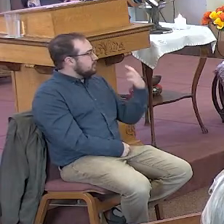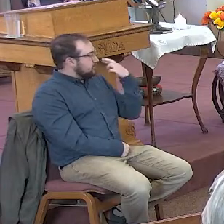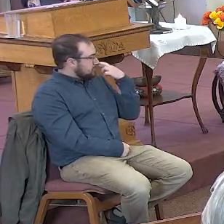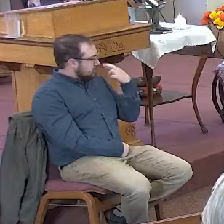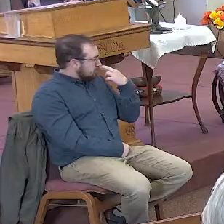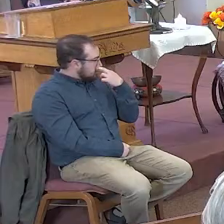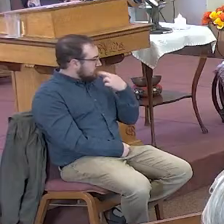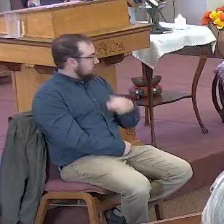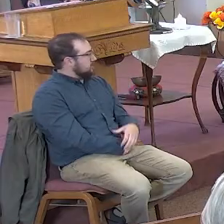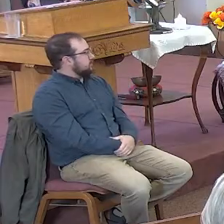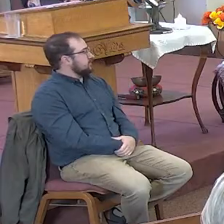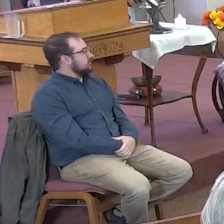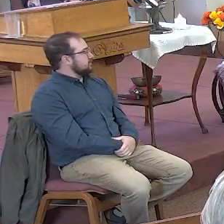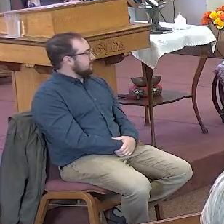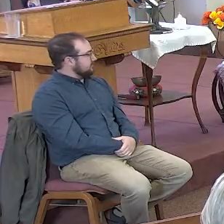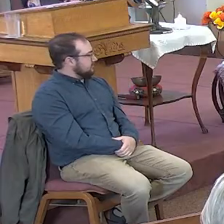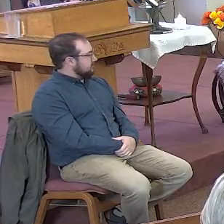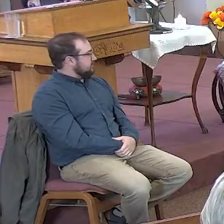Roses.